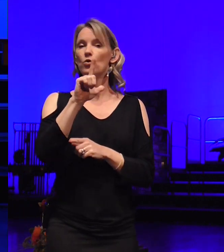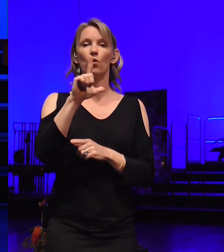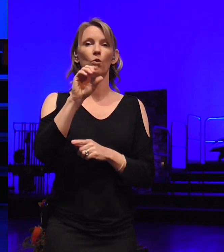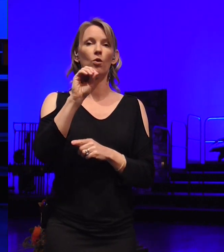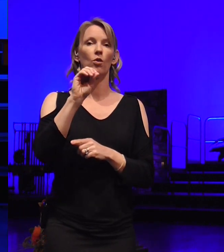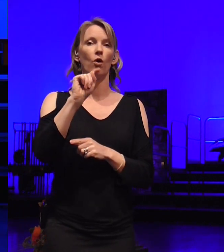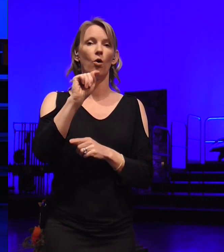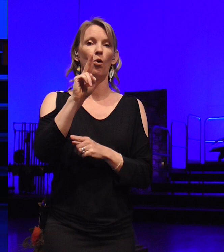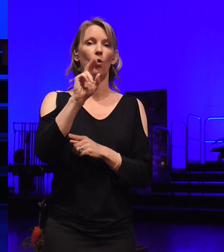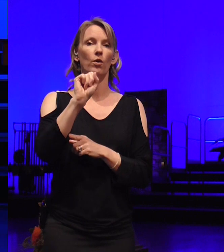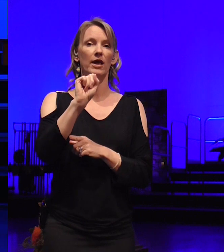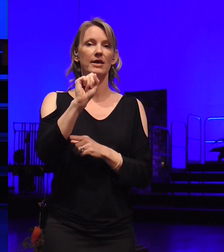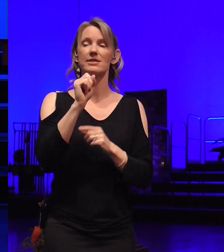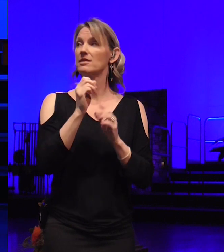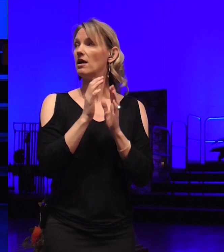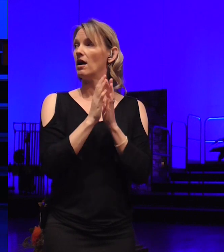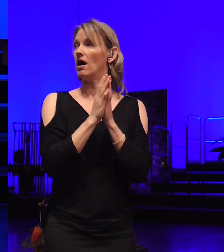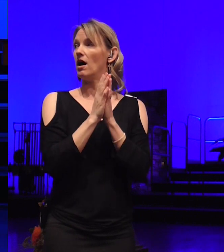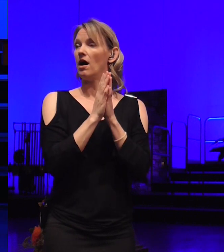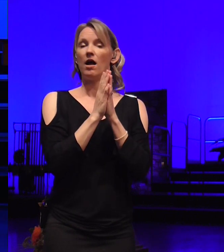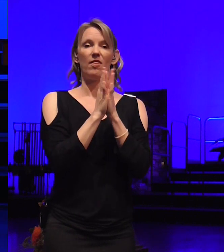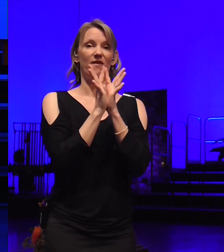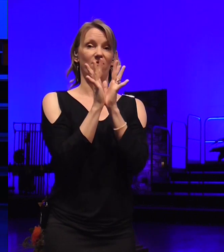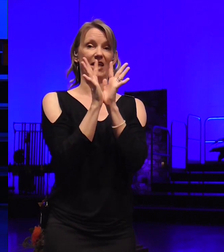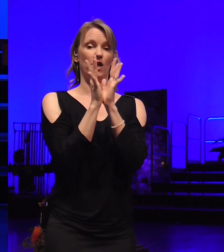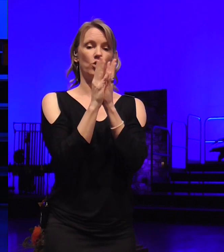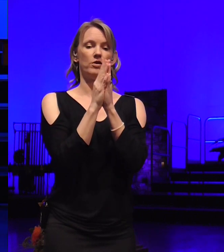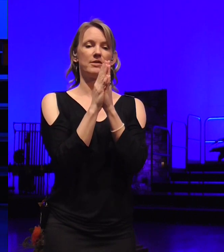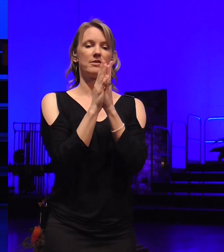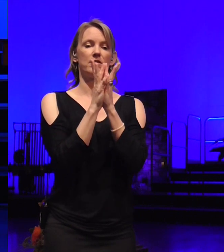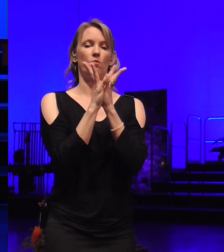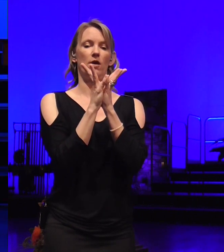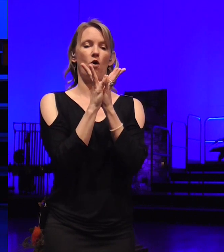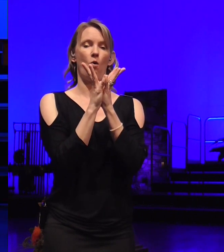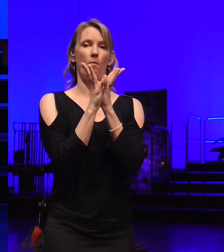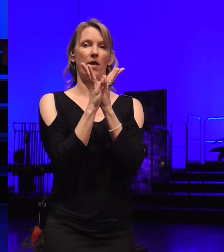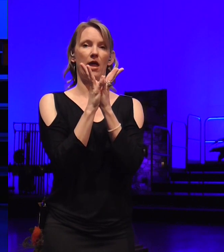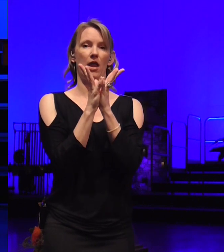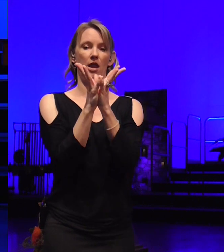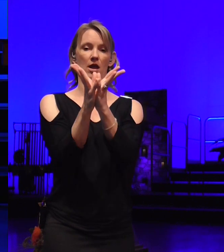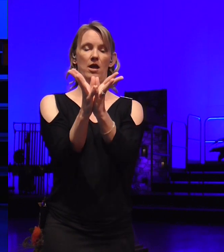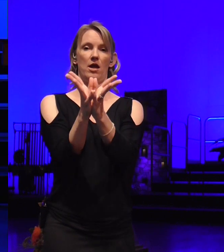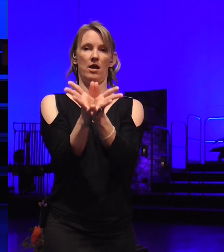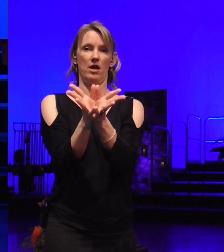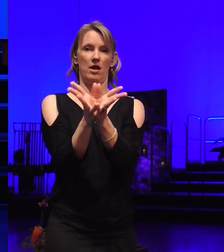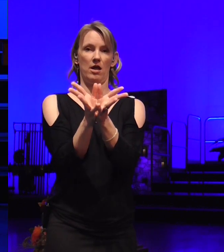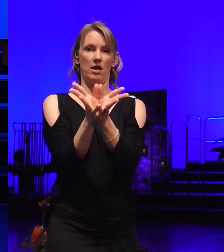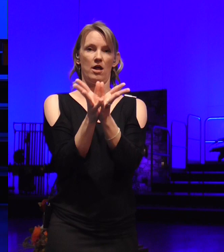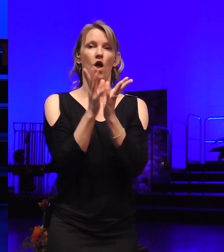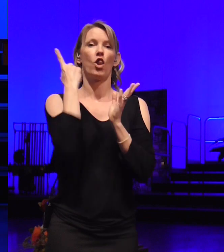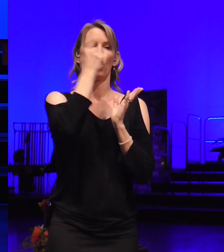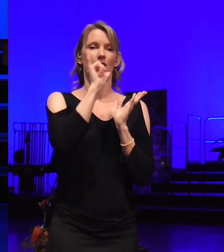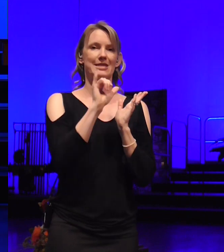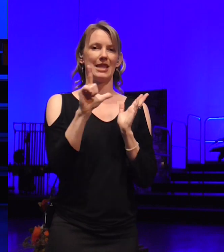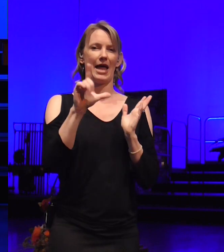Mudra, in which we peel back the central fingers to form the